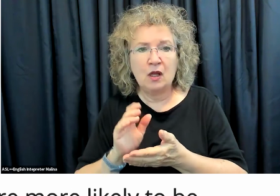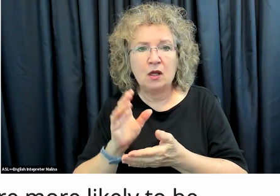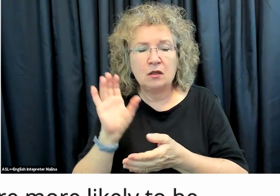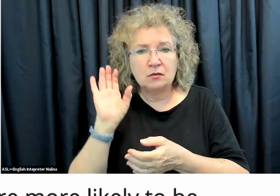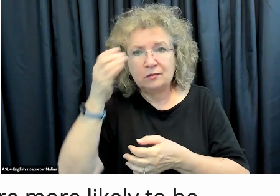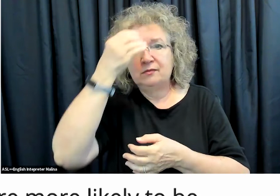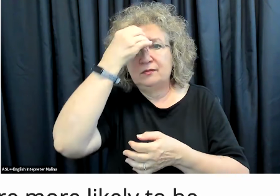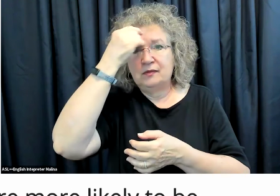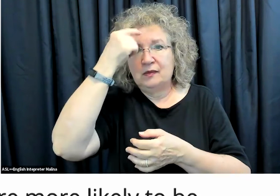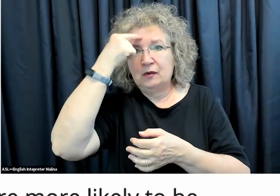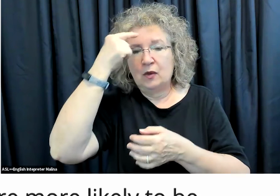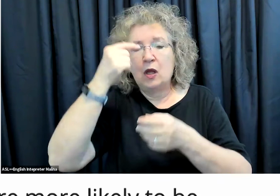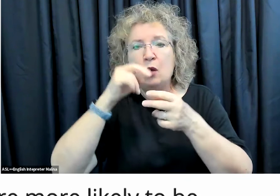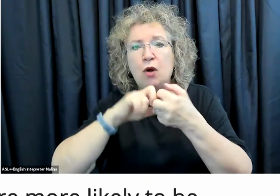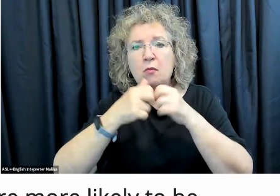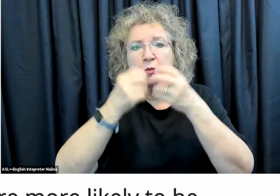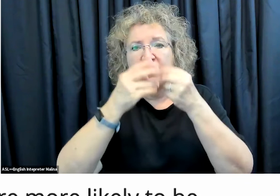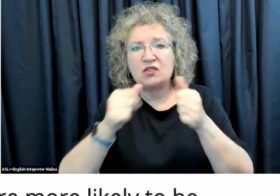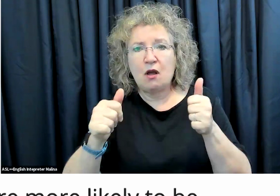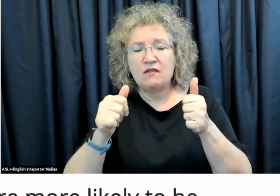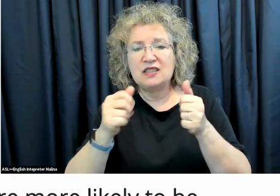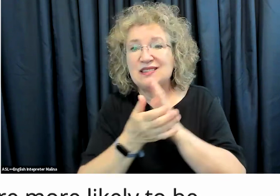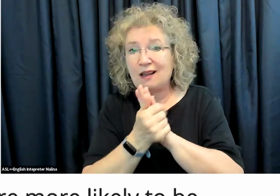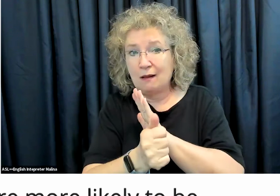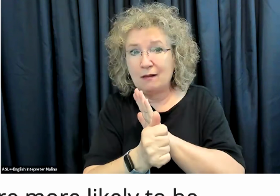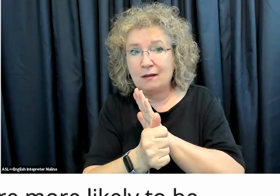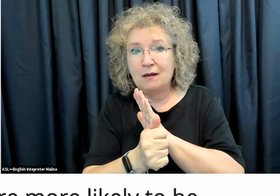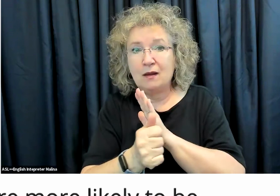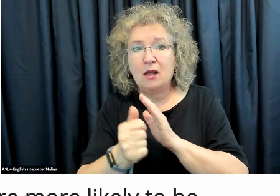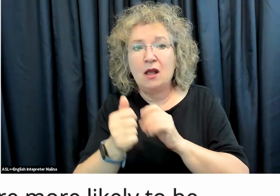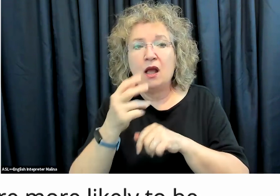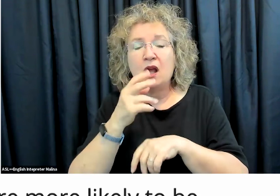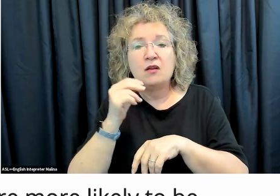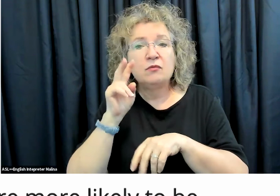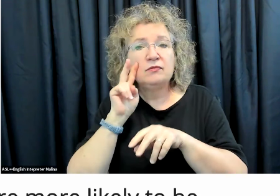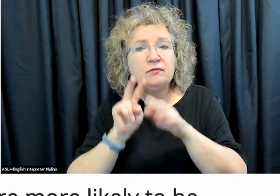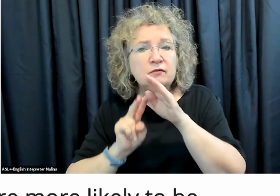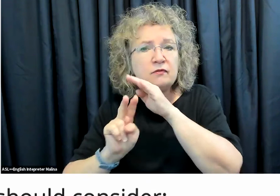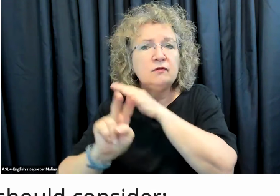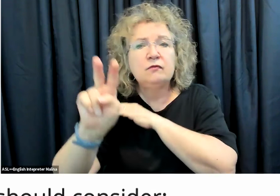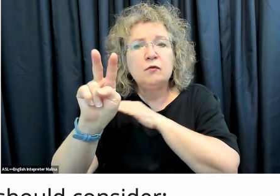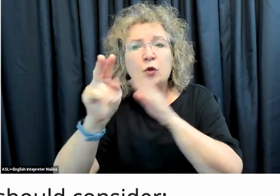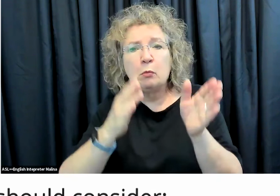and meaningful action back to the forefront of our brains. Next slide.